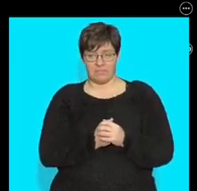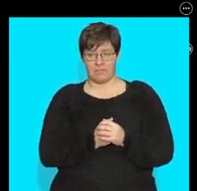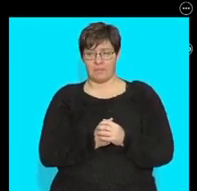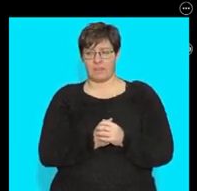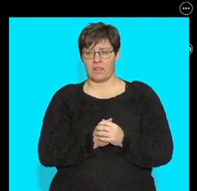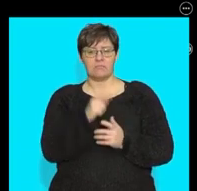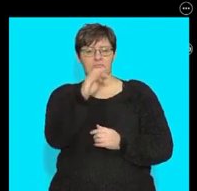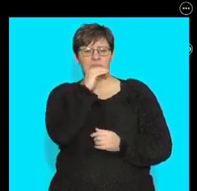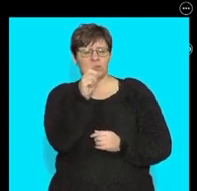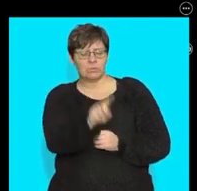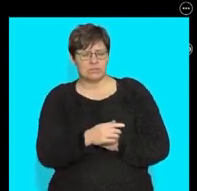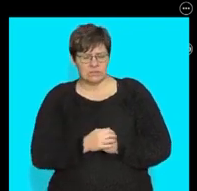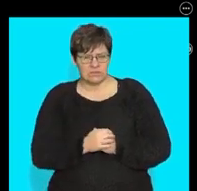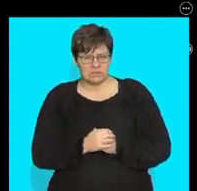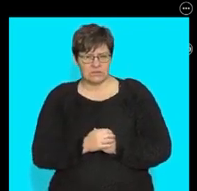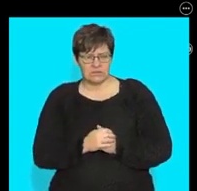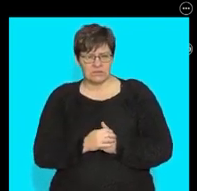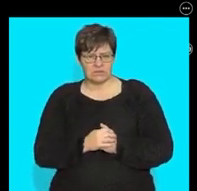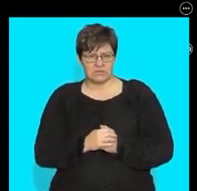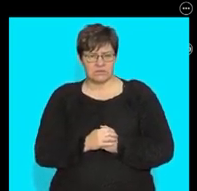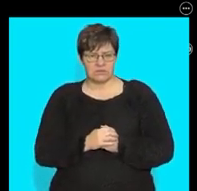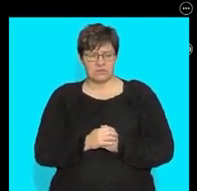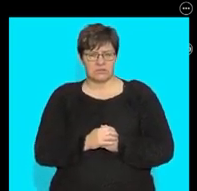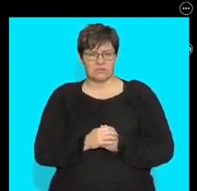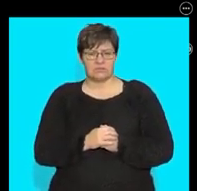Now, what does that mean in the general